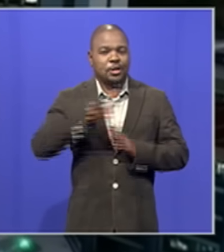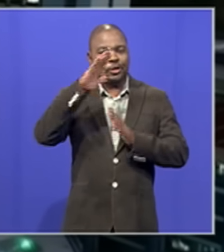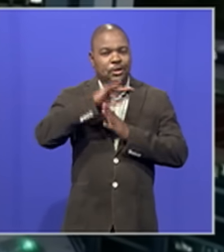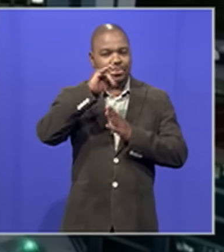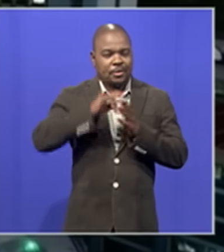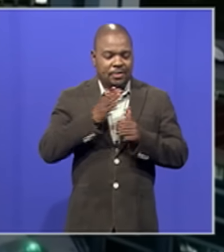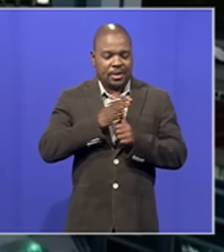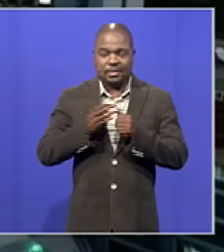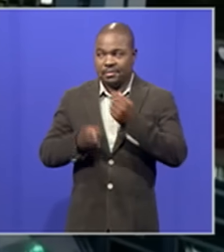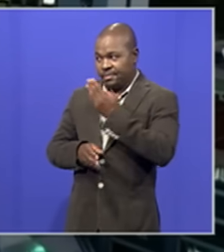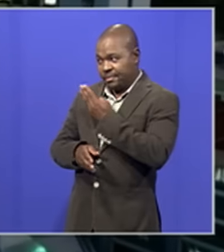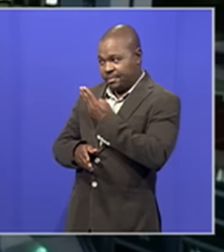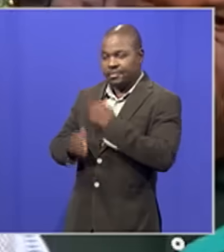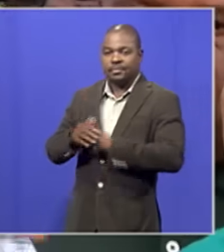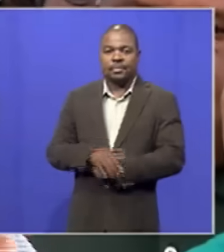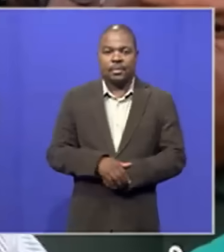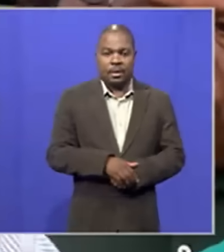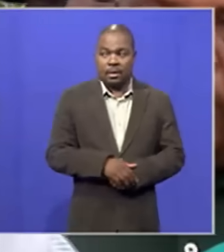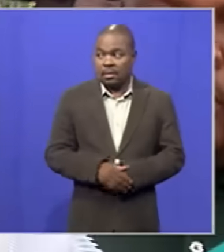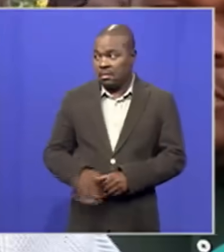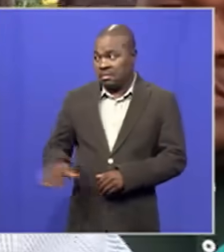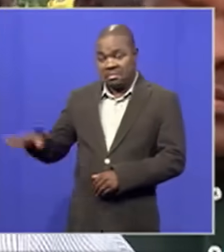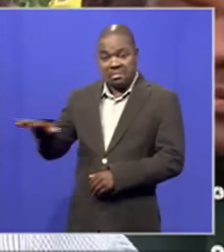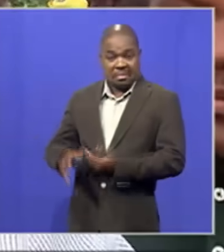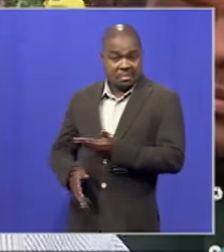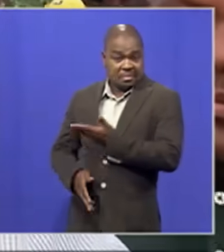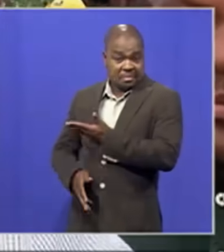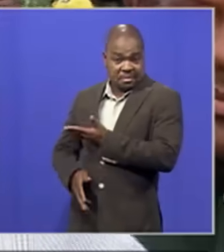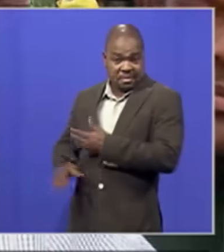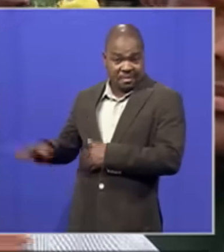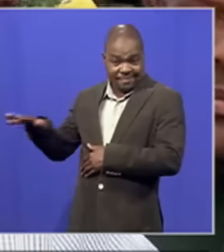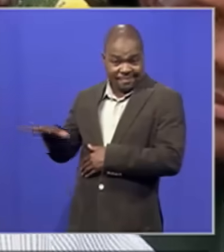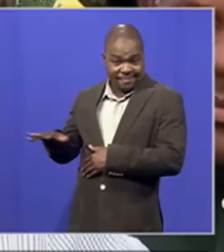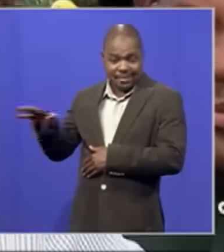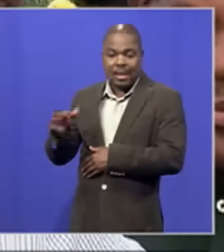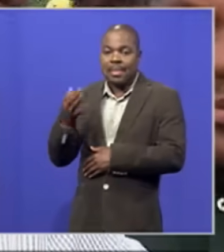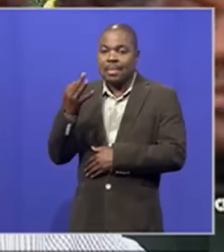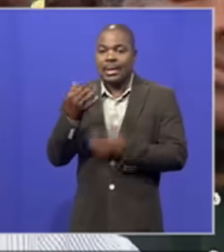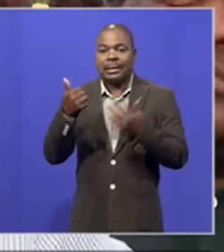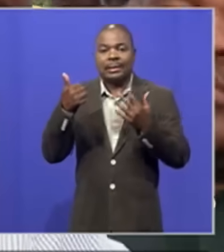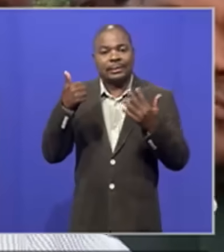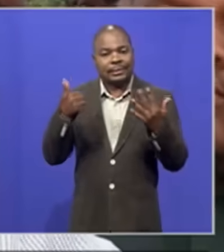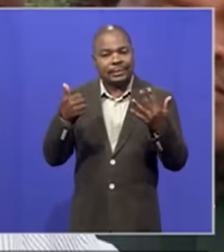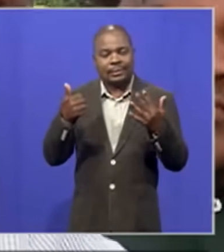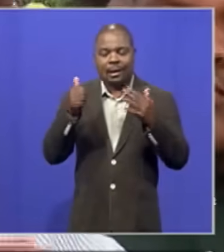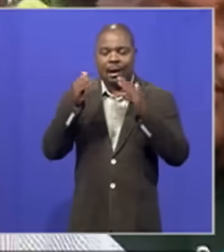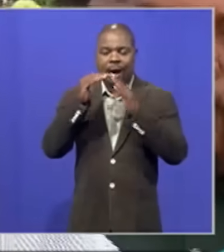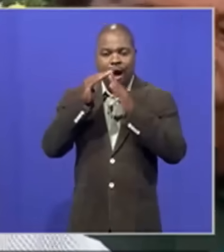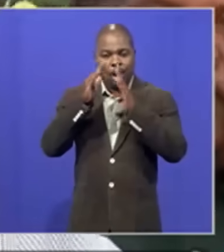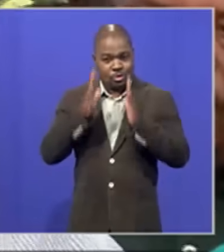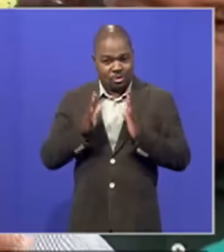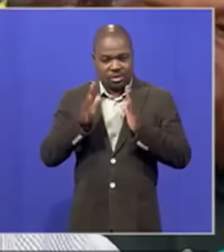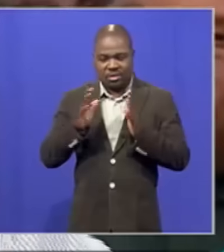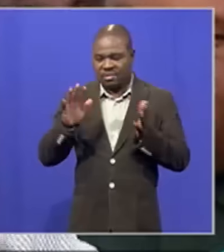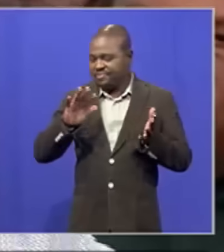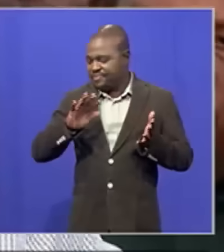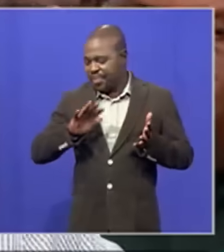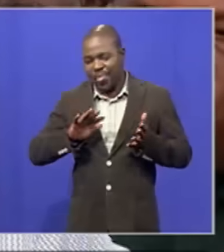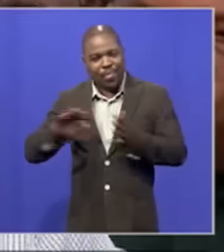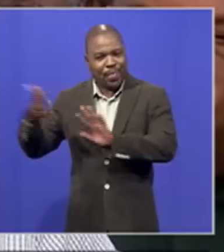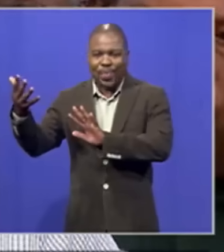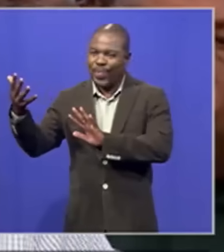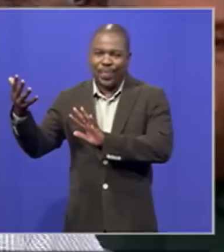pele. Right here where we are, there are 36 houses that have just been wiped away from the